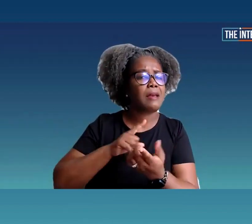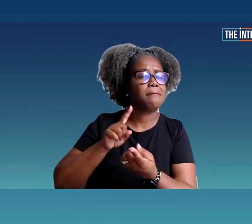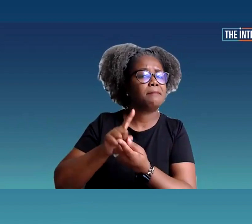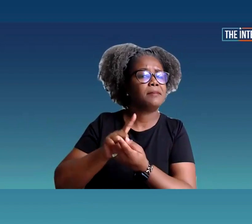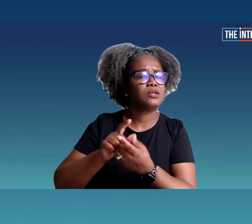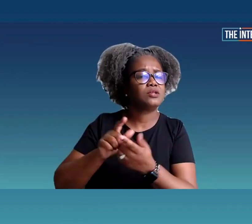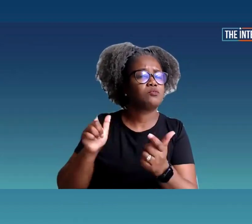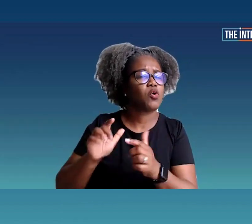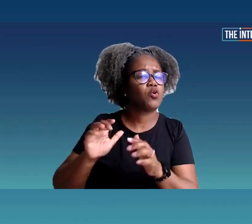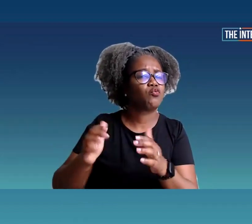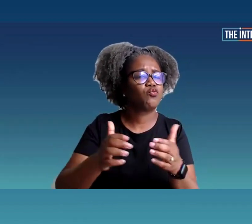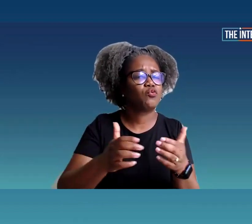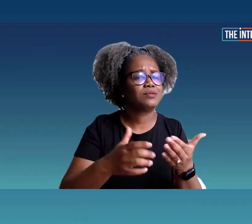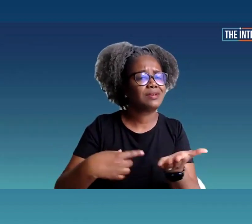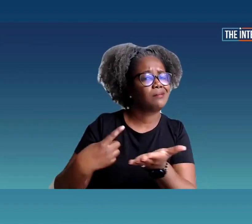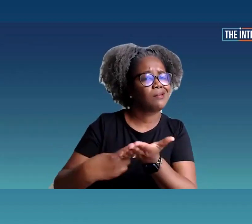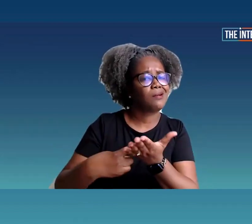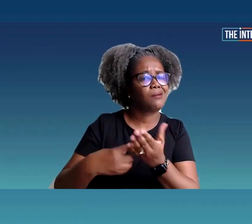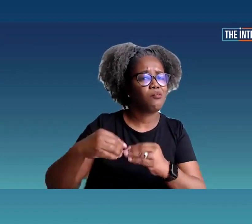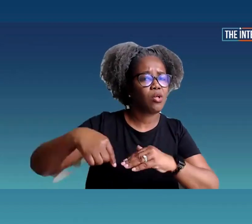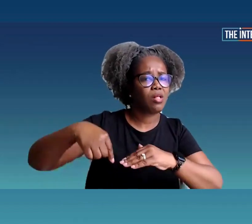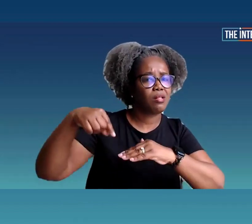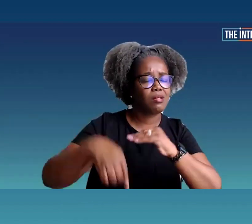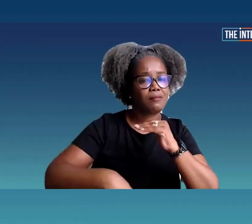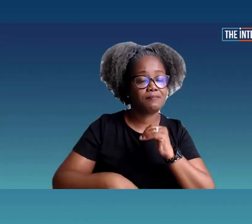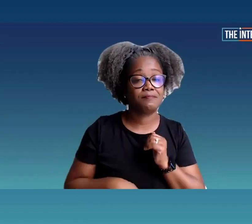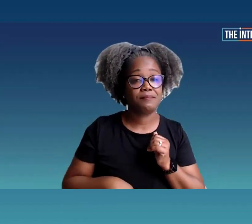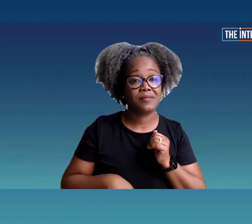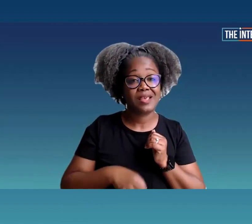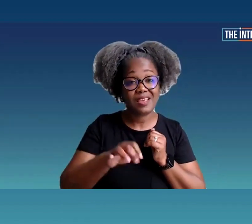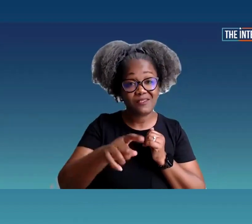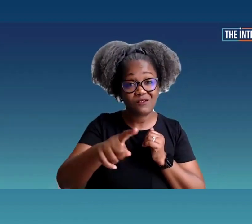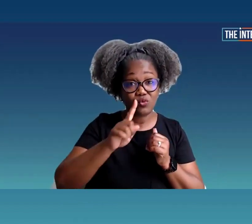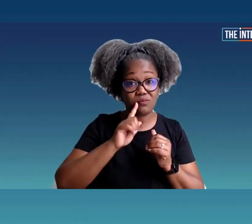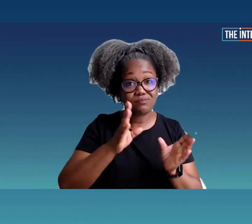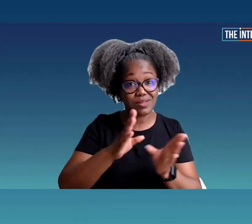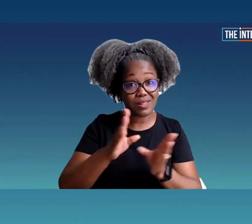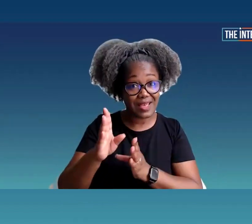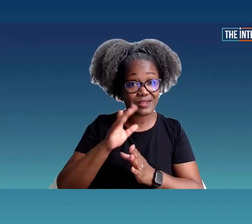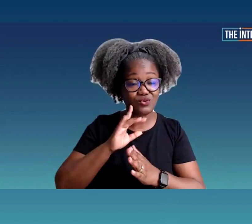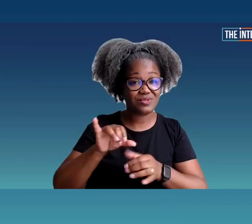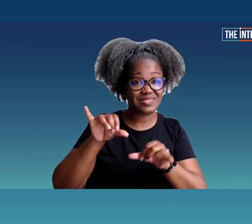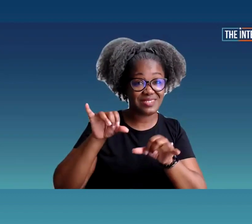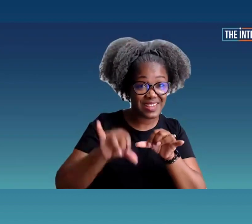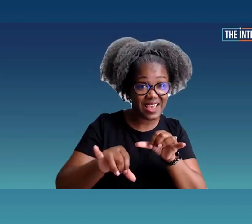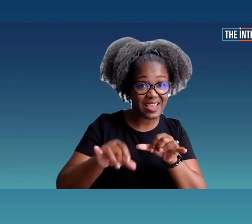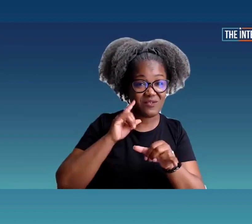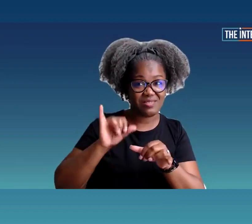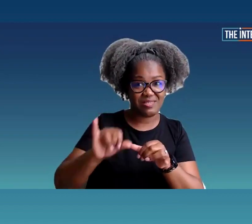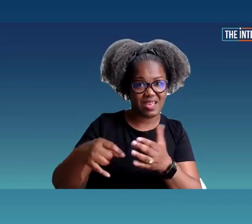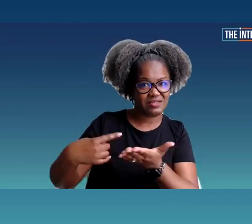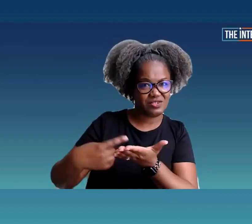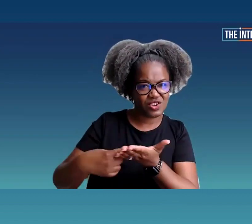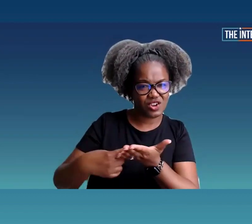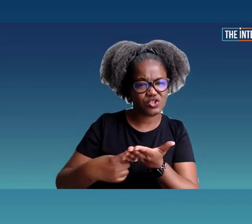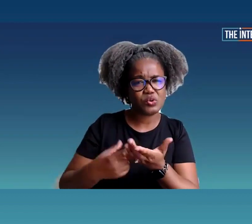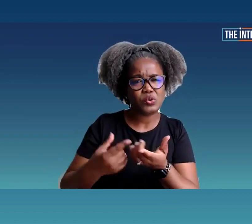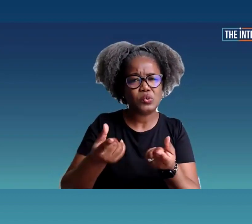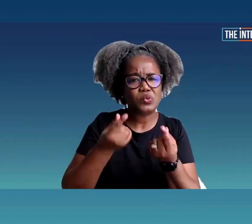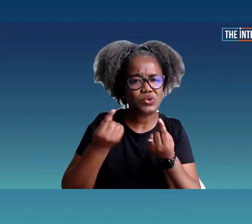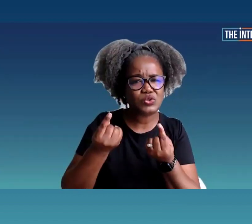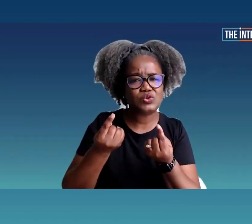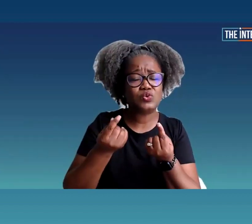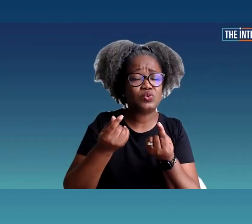the breakouts, I want you to pay attention to this third thing. And you need to be in a room. I want to make sure you get into the